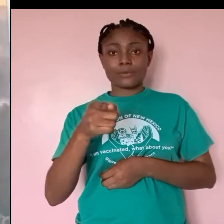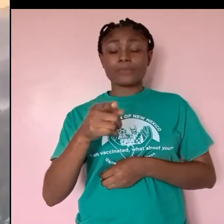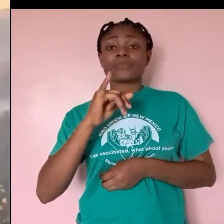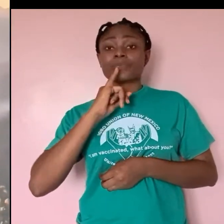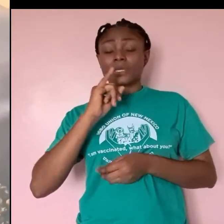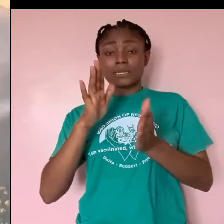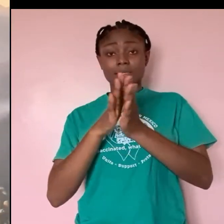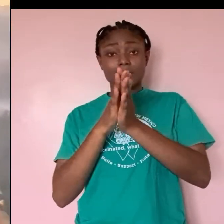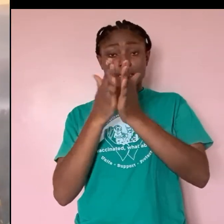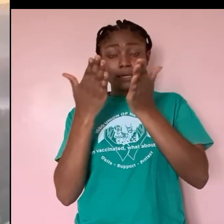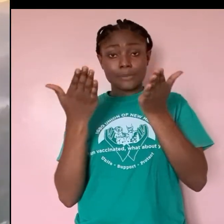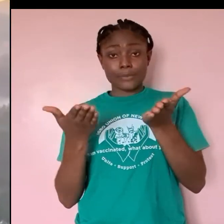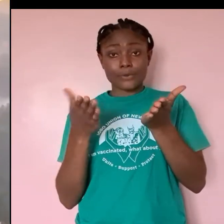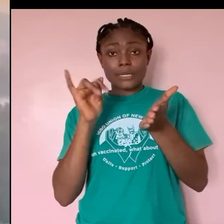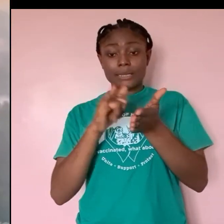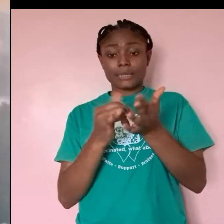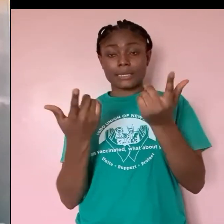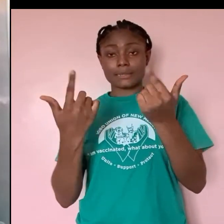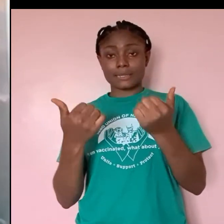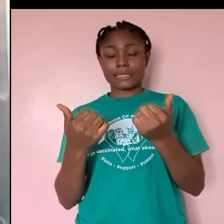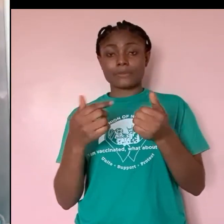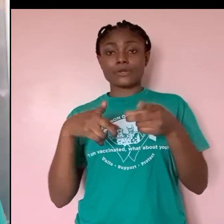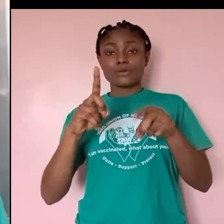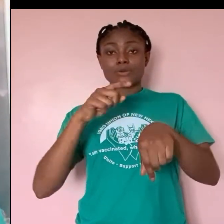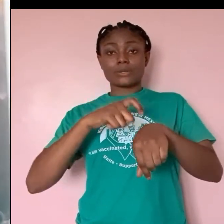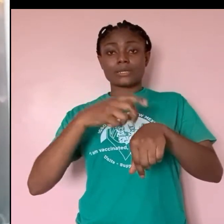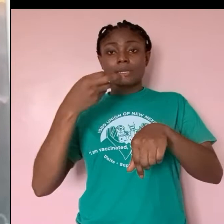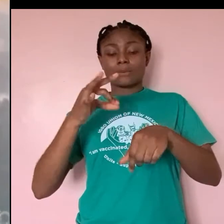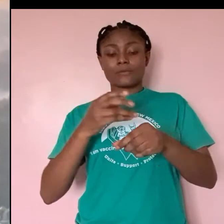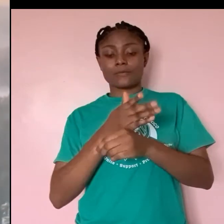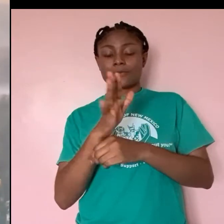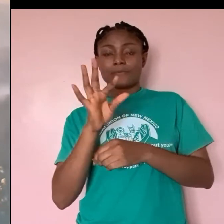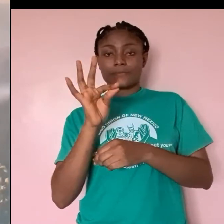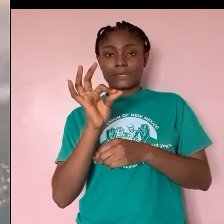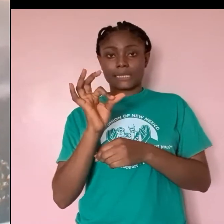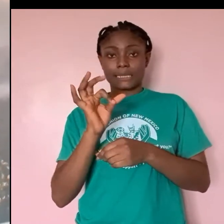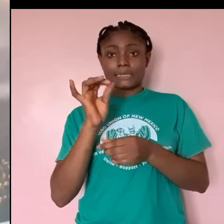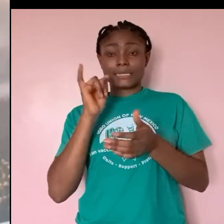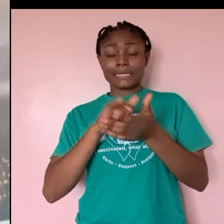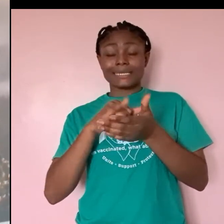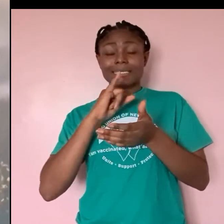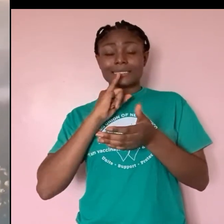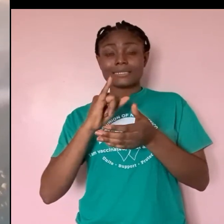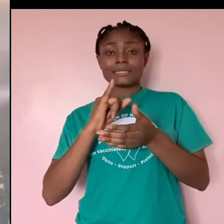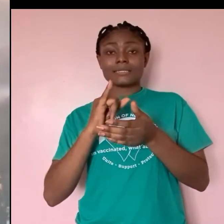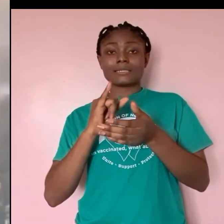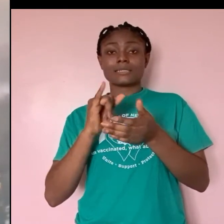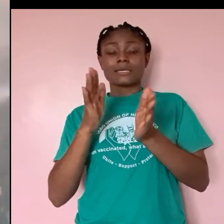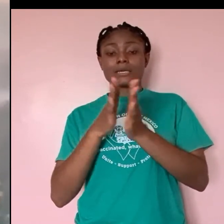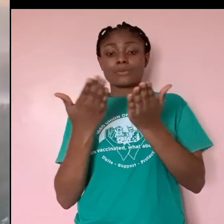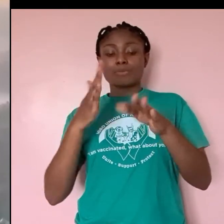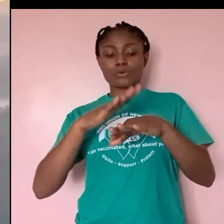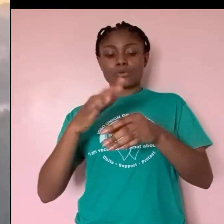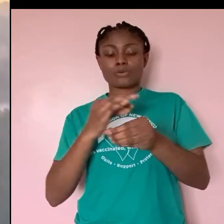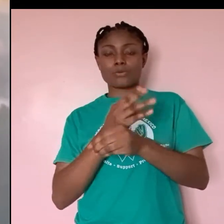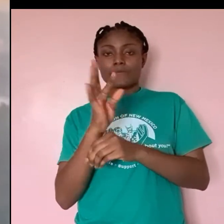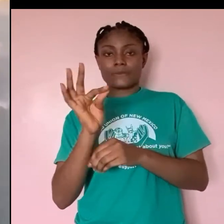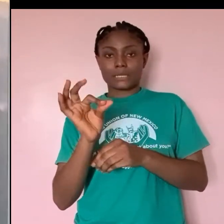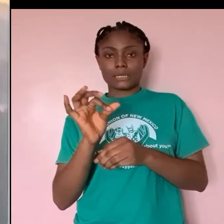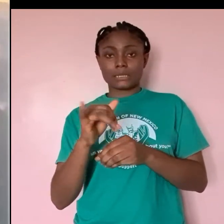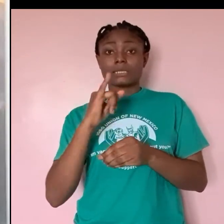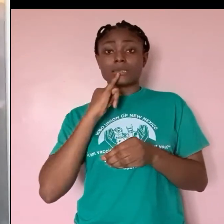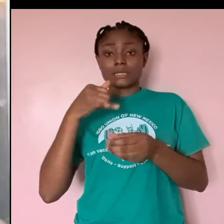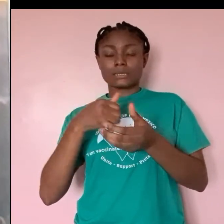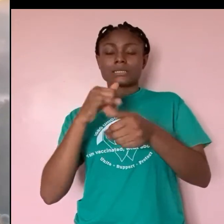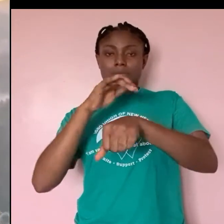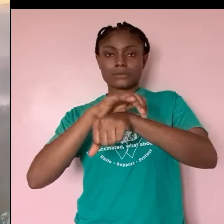book that came during the COVID time. And it is a book on COVID for children. It's a literacy